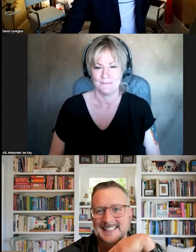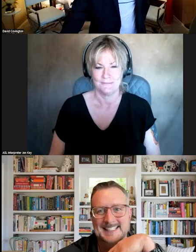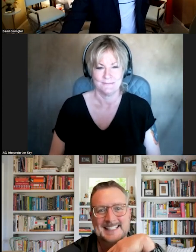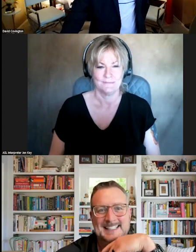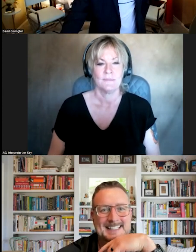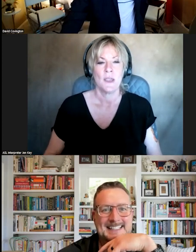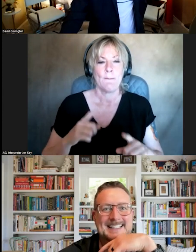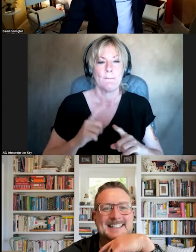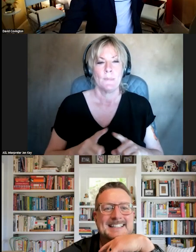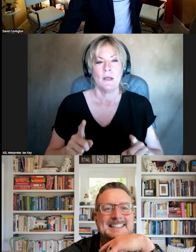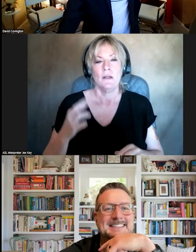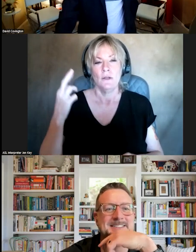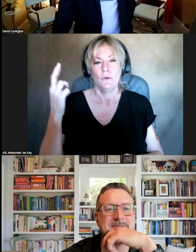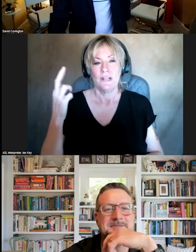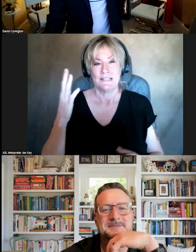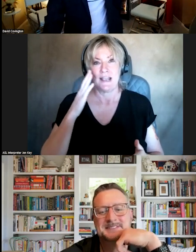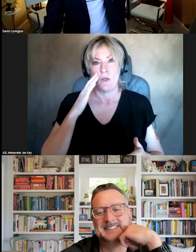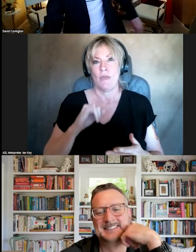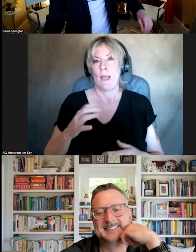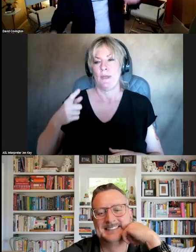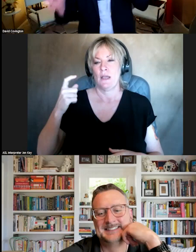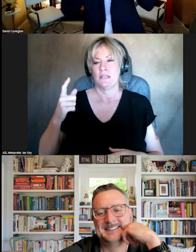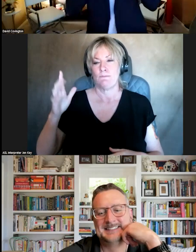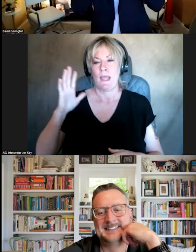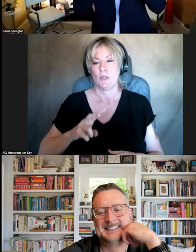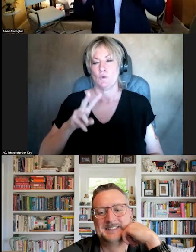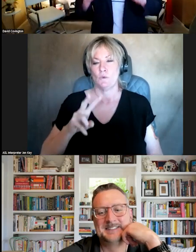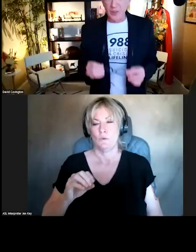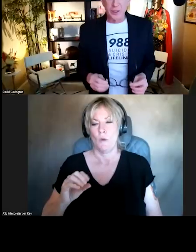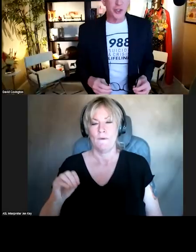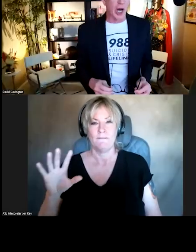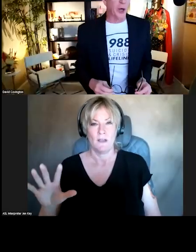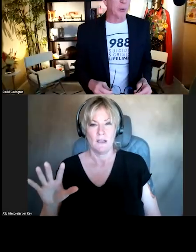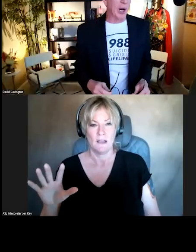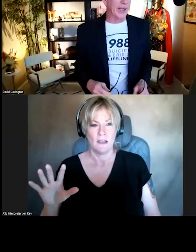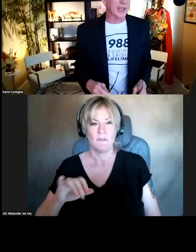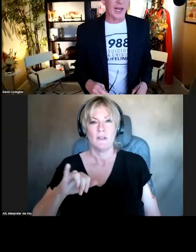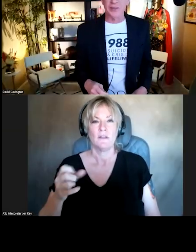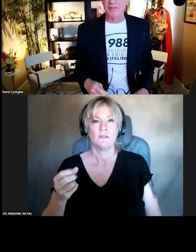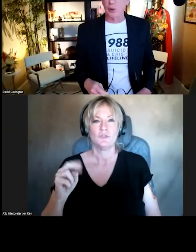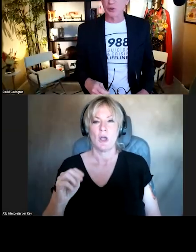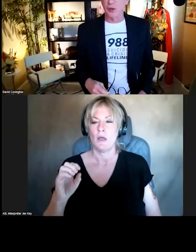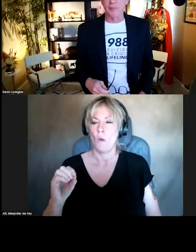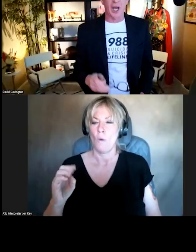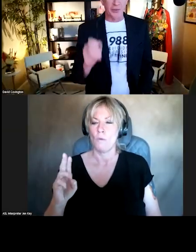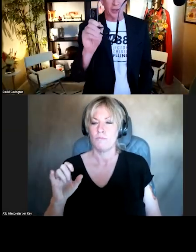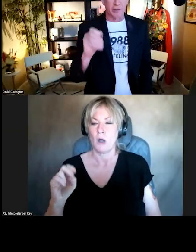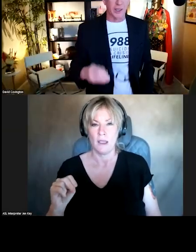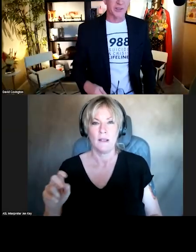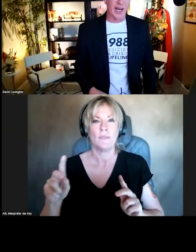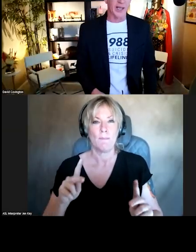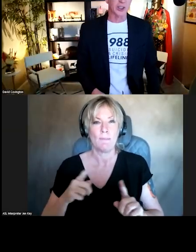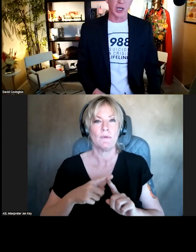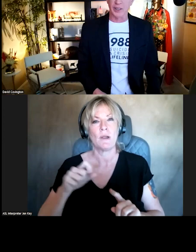But the reason I know that is in 2005, John O'Brien and the folks from the